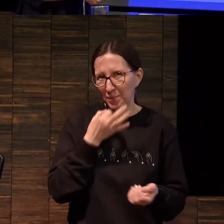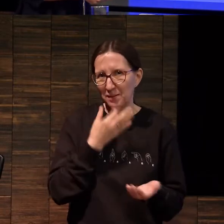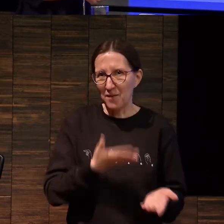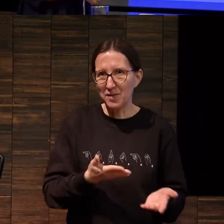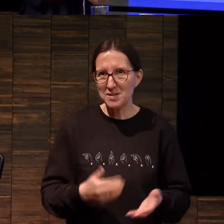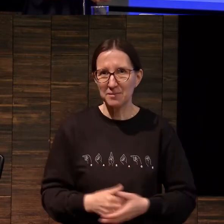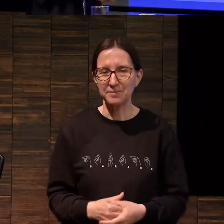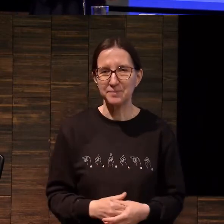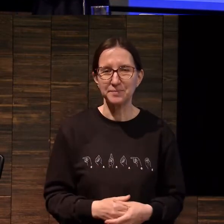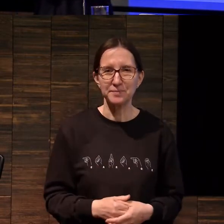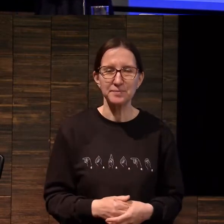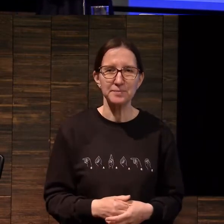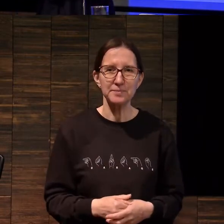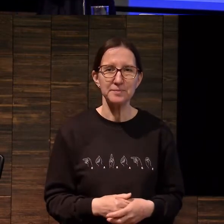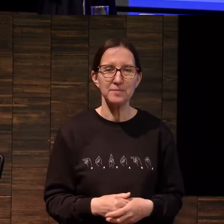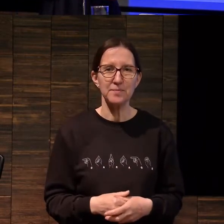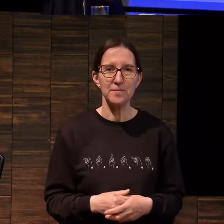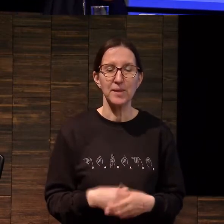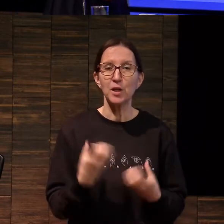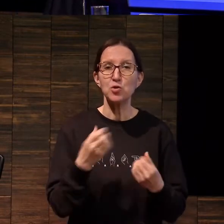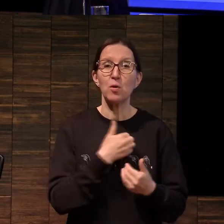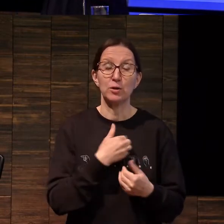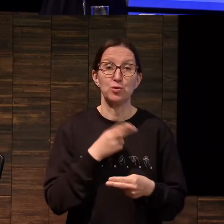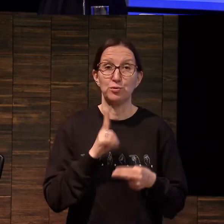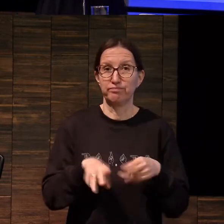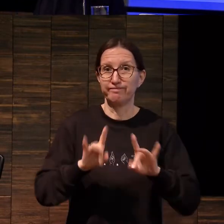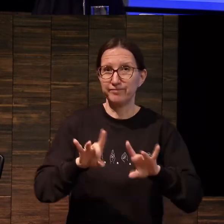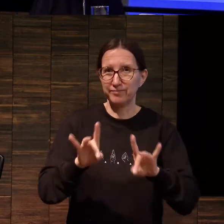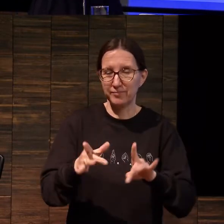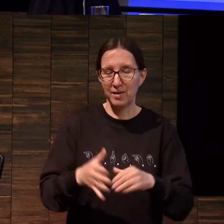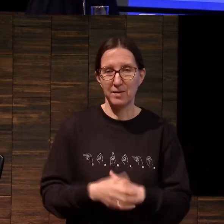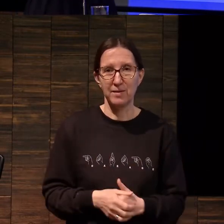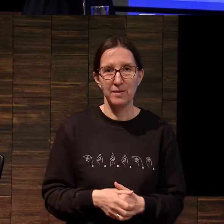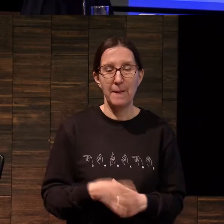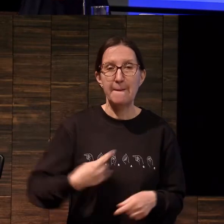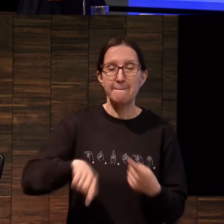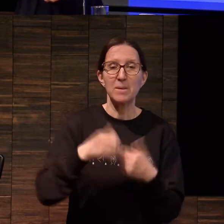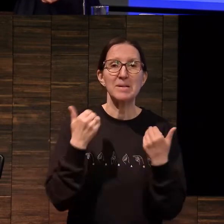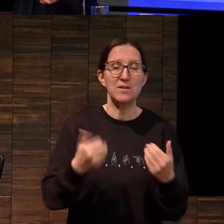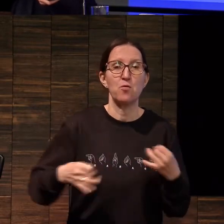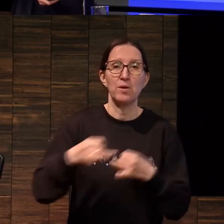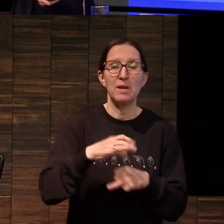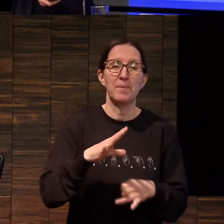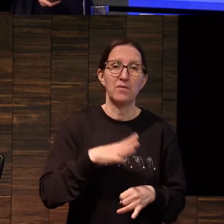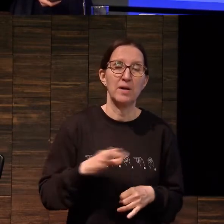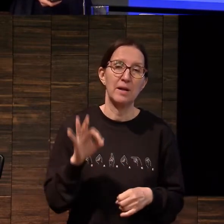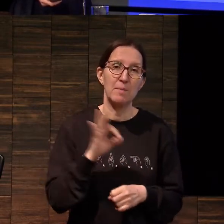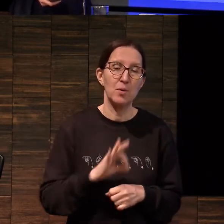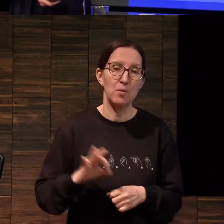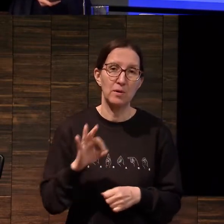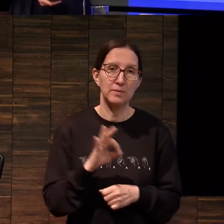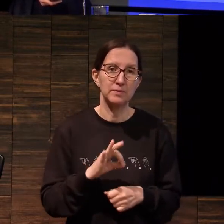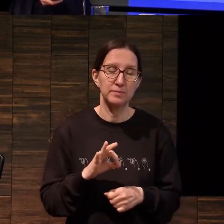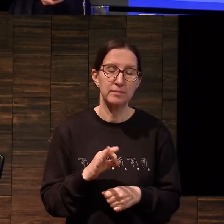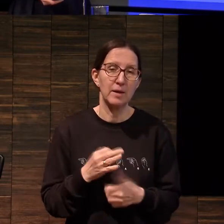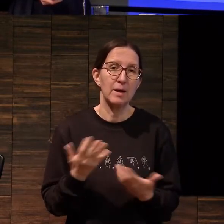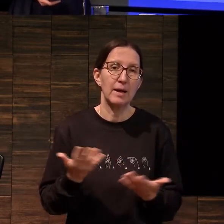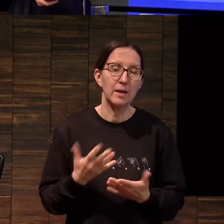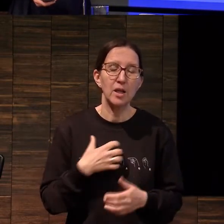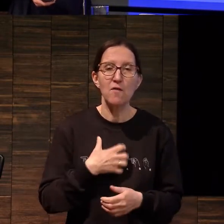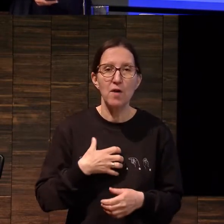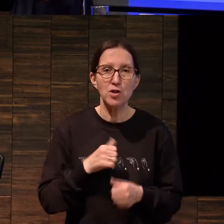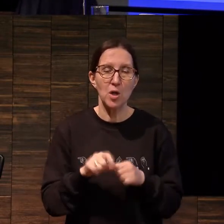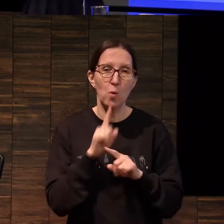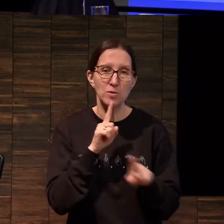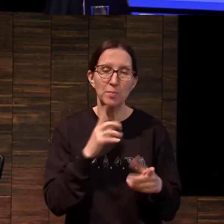image, because of its strobing, can cause epilepsy, and this is something to bear in mind too.